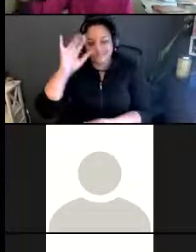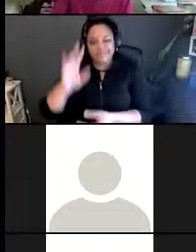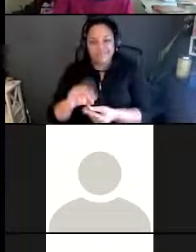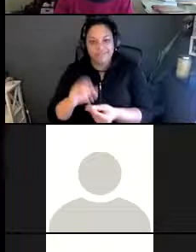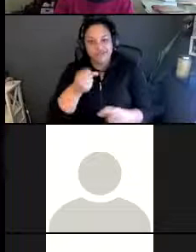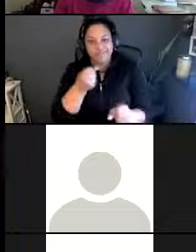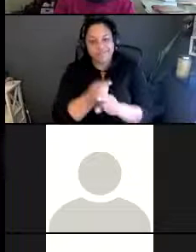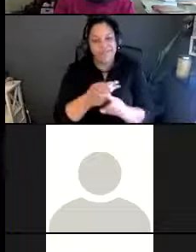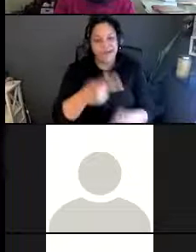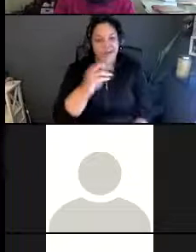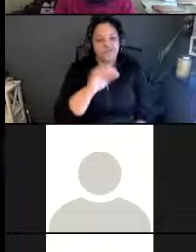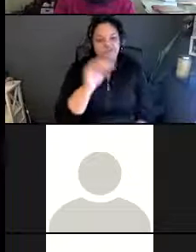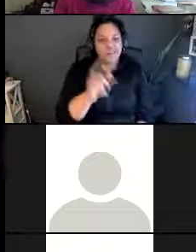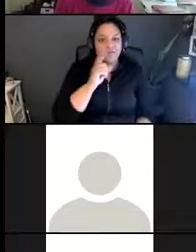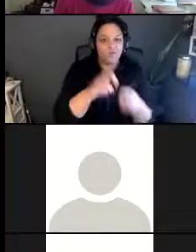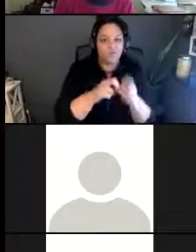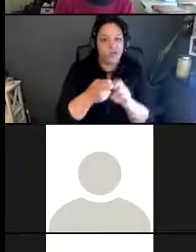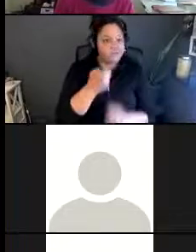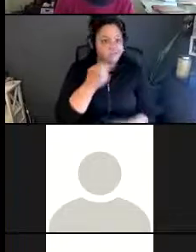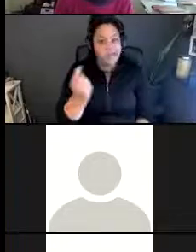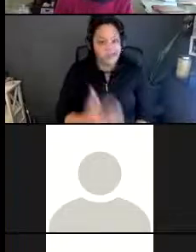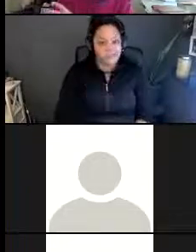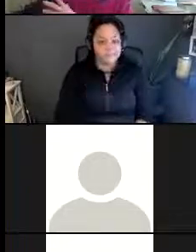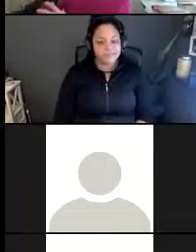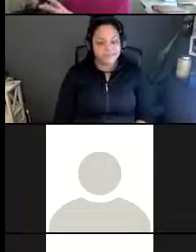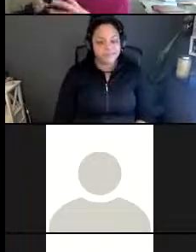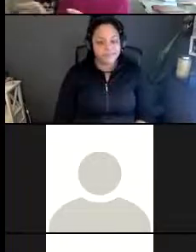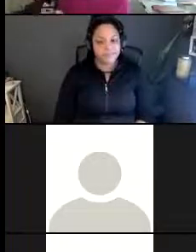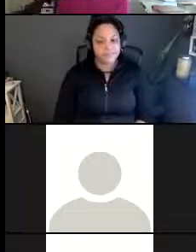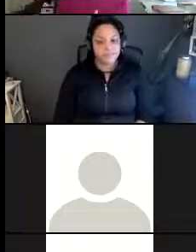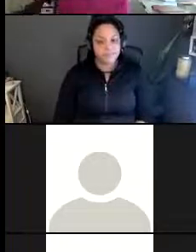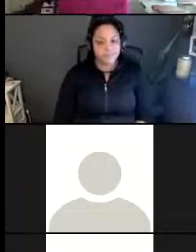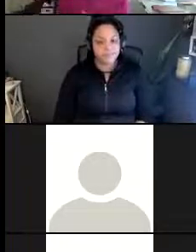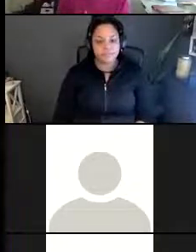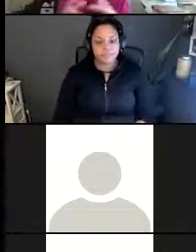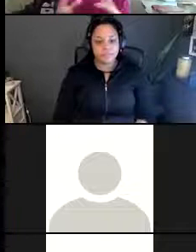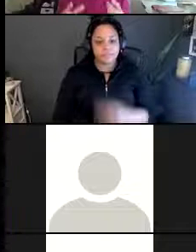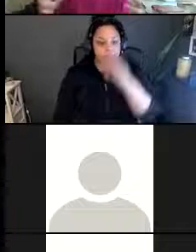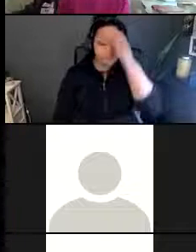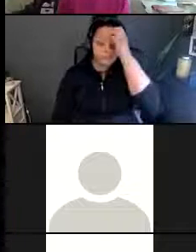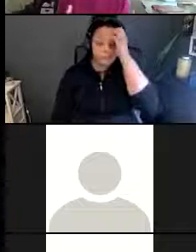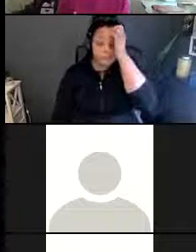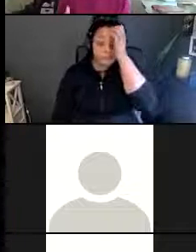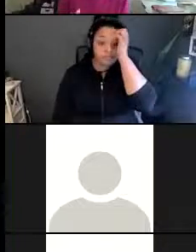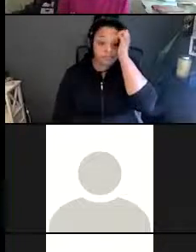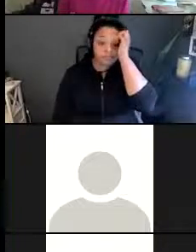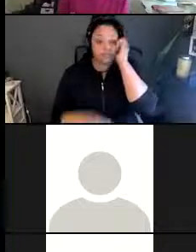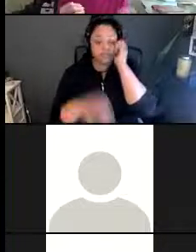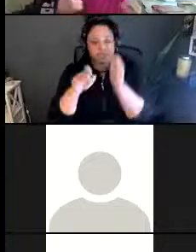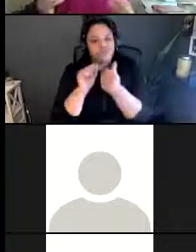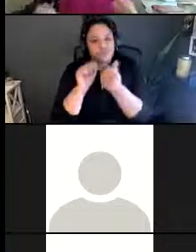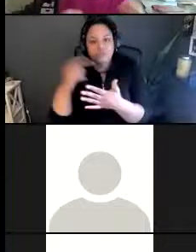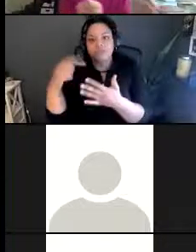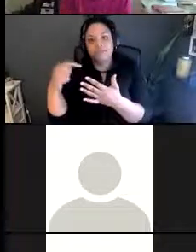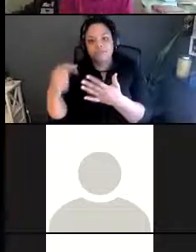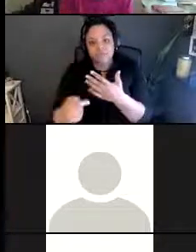higher rates of problematic gambling. Those issues have to be addressed to create environments